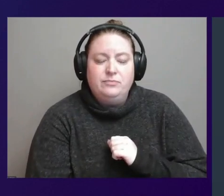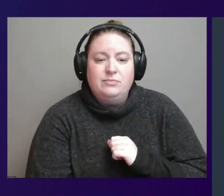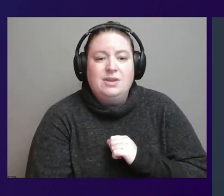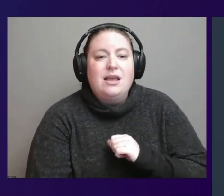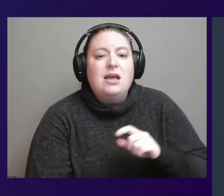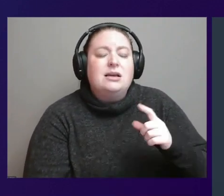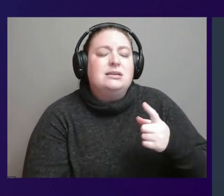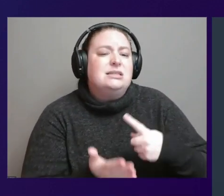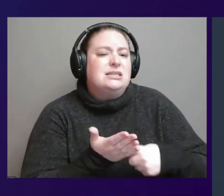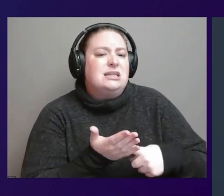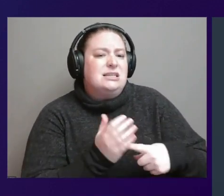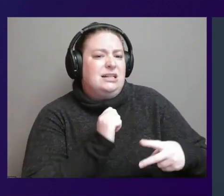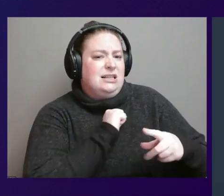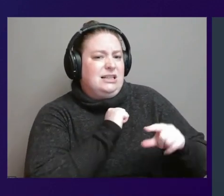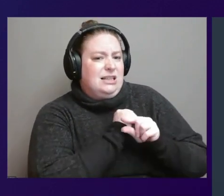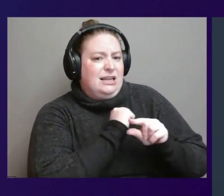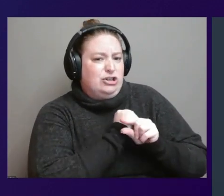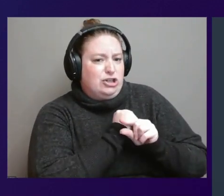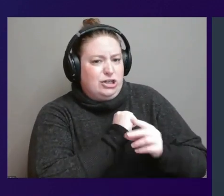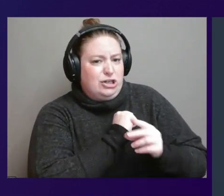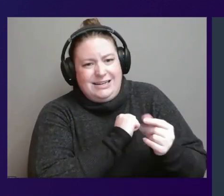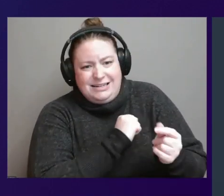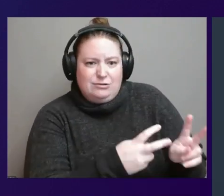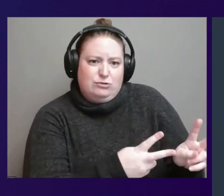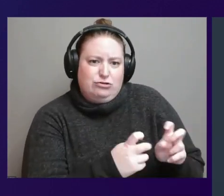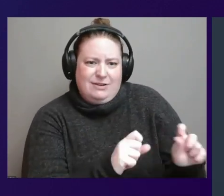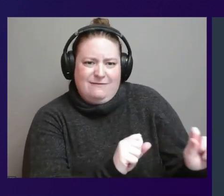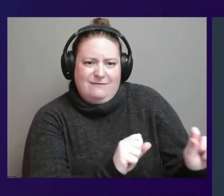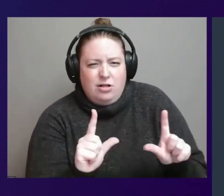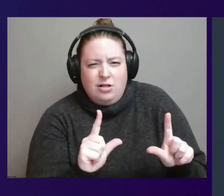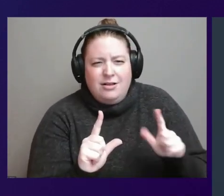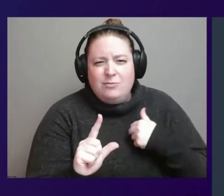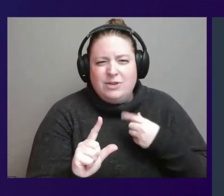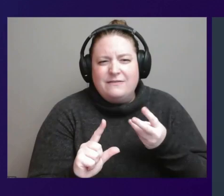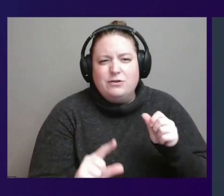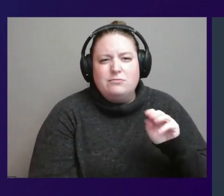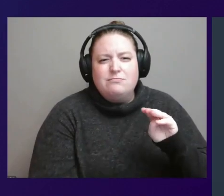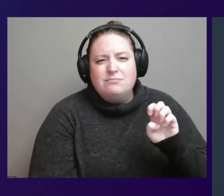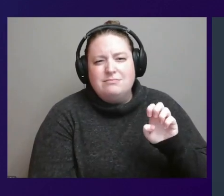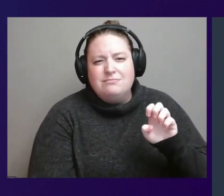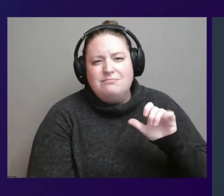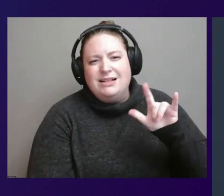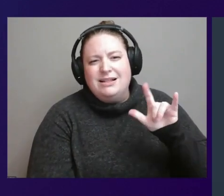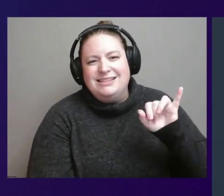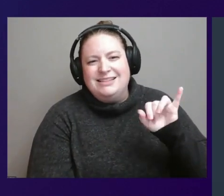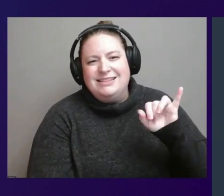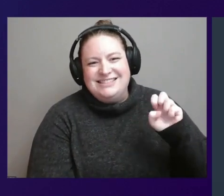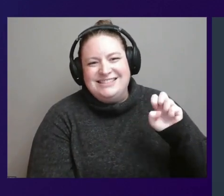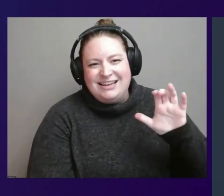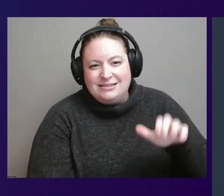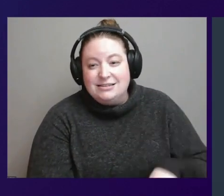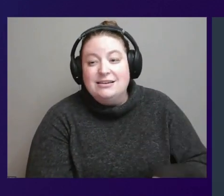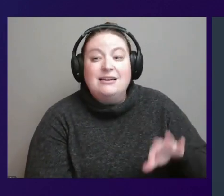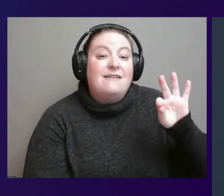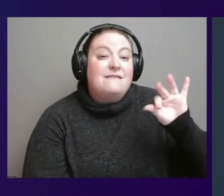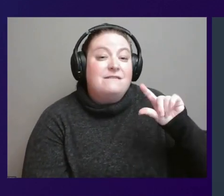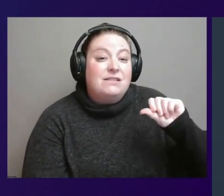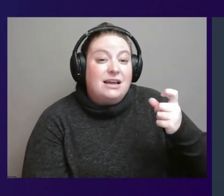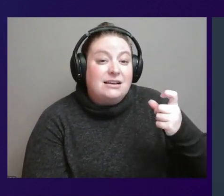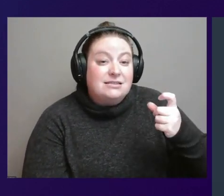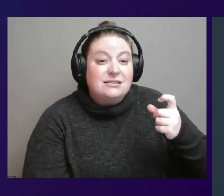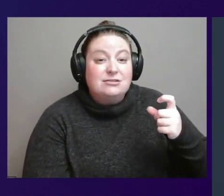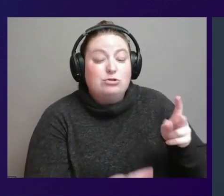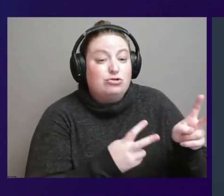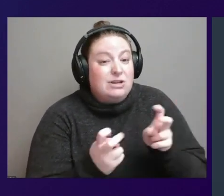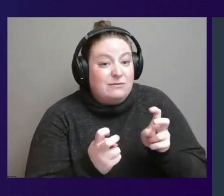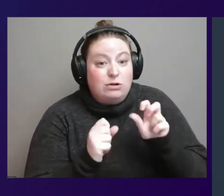Retrieval with millisecond retrieval performance. Glacier Flexible Retrieval offers retrieval performance options that range from minutes